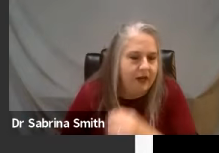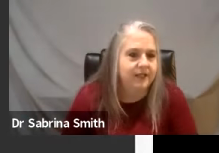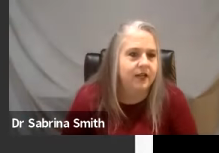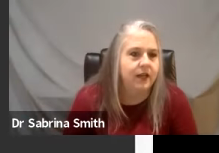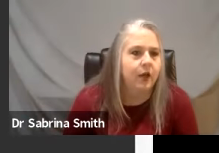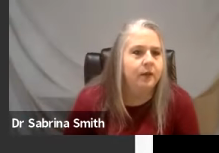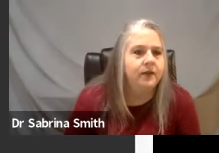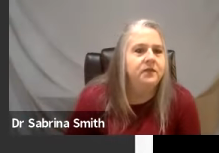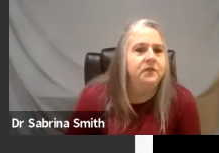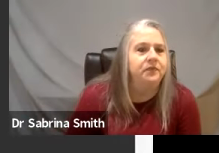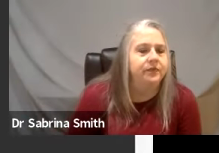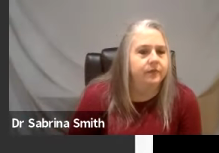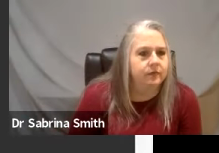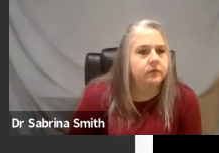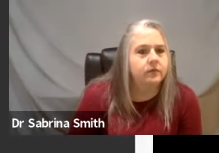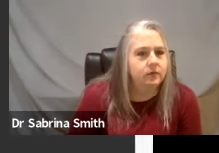and over again is not going to help.